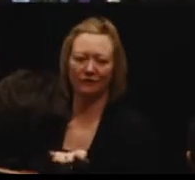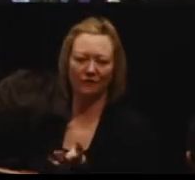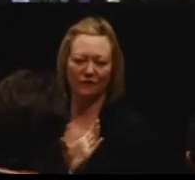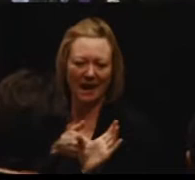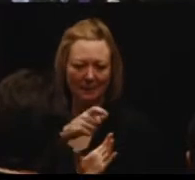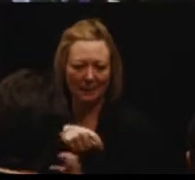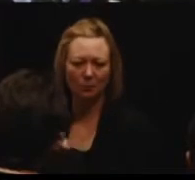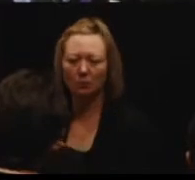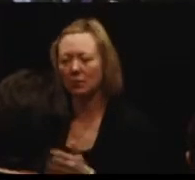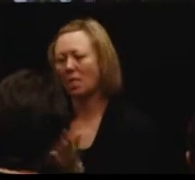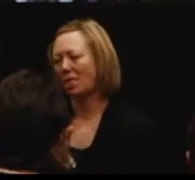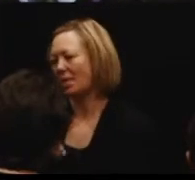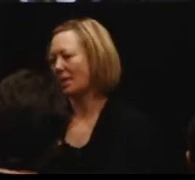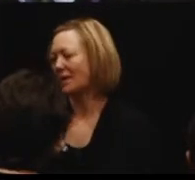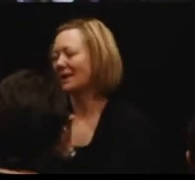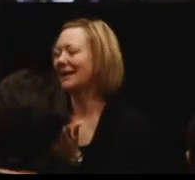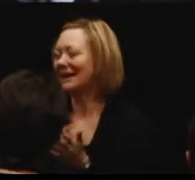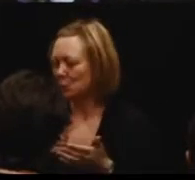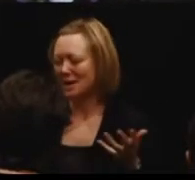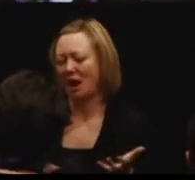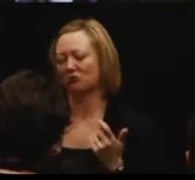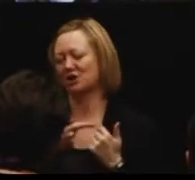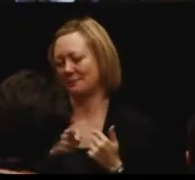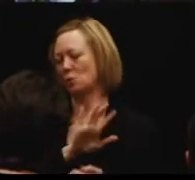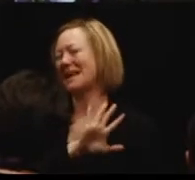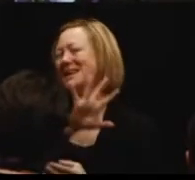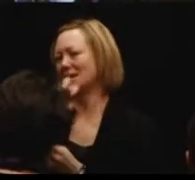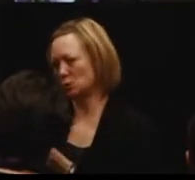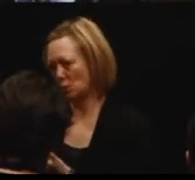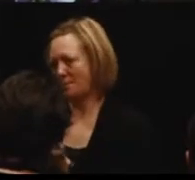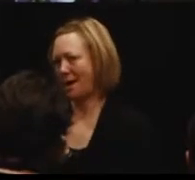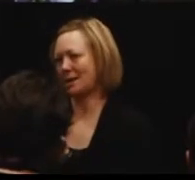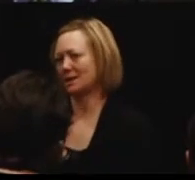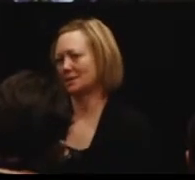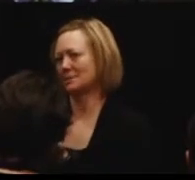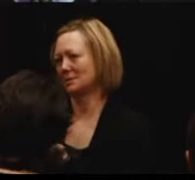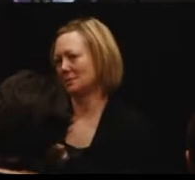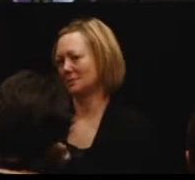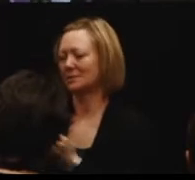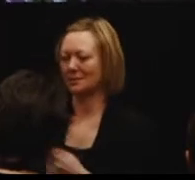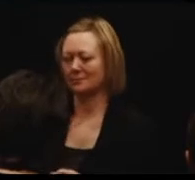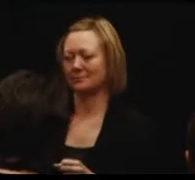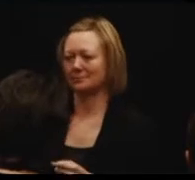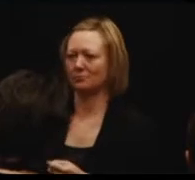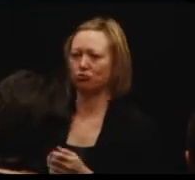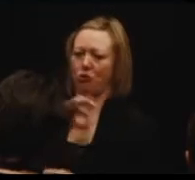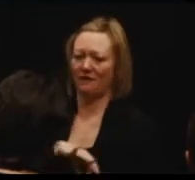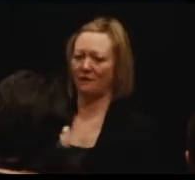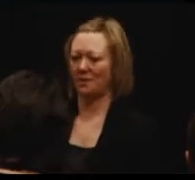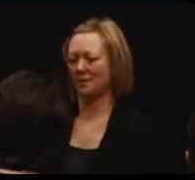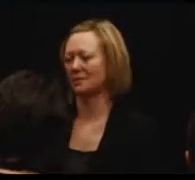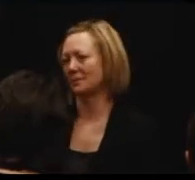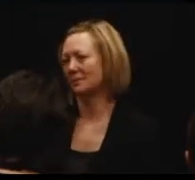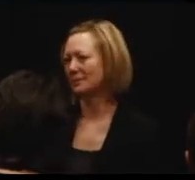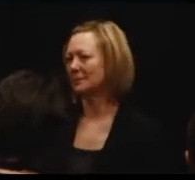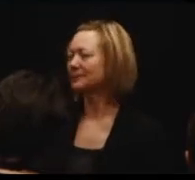in front of young people. I think we need to encourage them to get into that market and make the most of it. Okay, William. I think there's